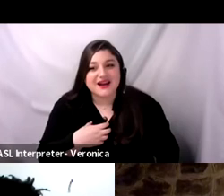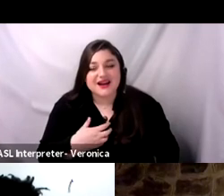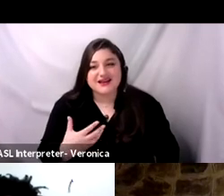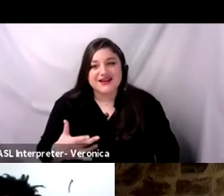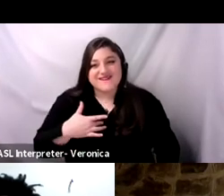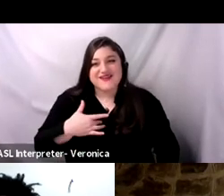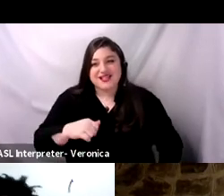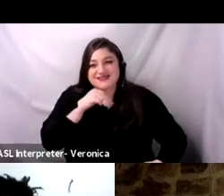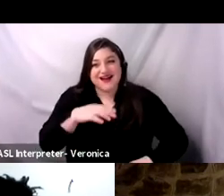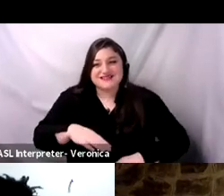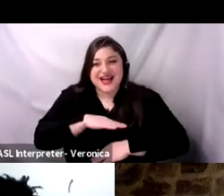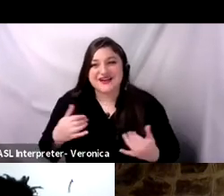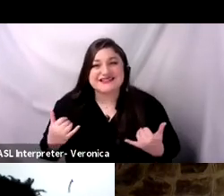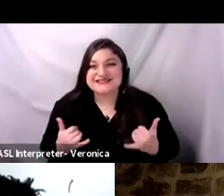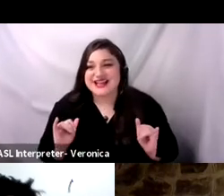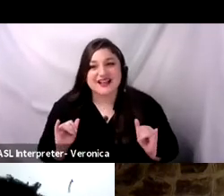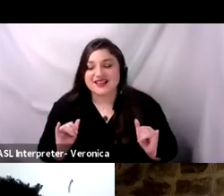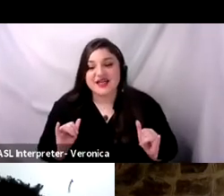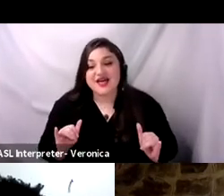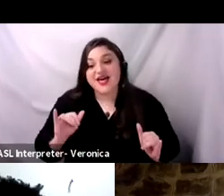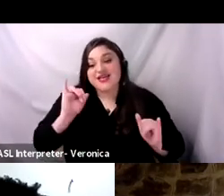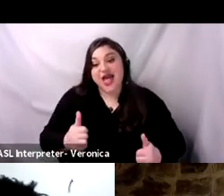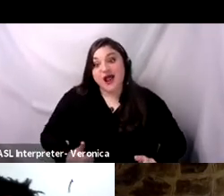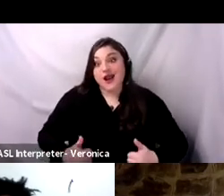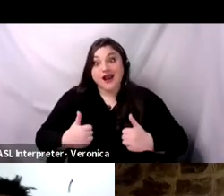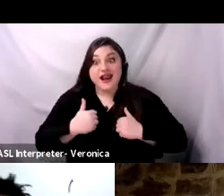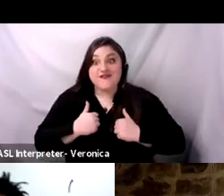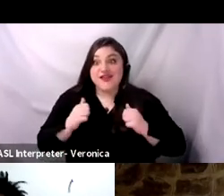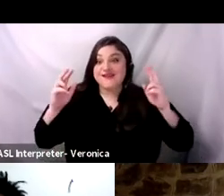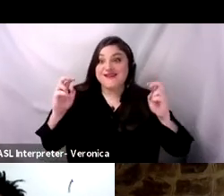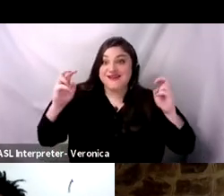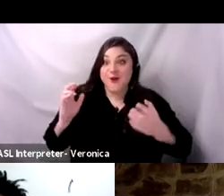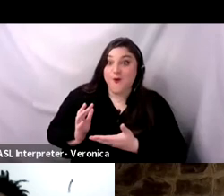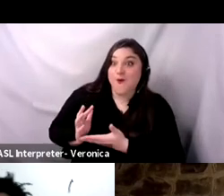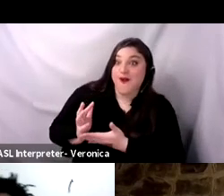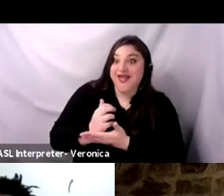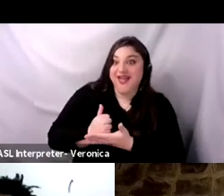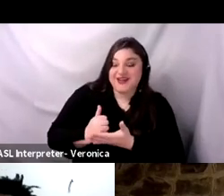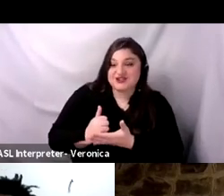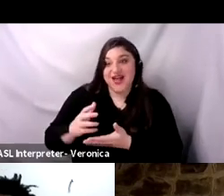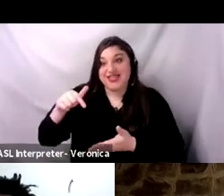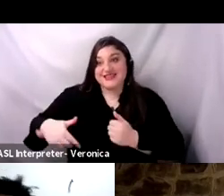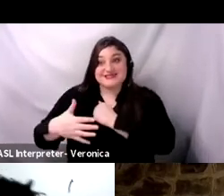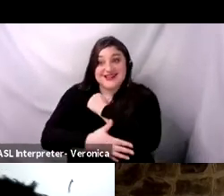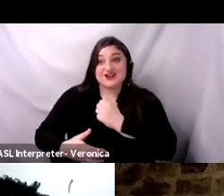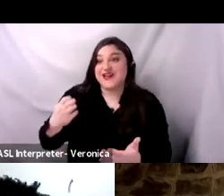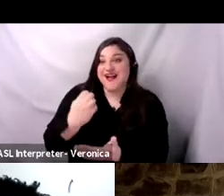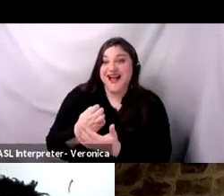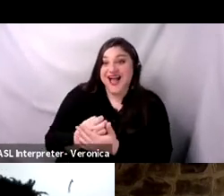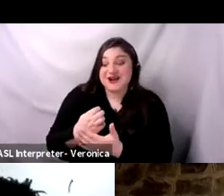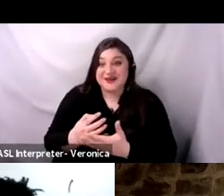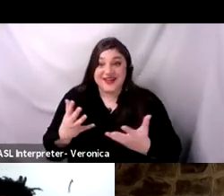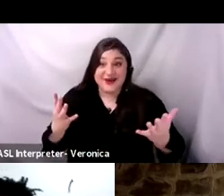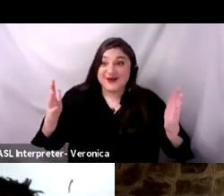living wage in the economics of this thing in this country. So I'd say that